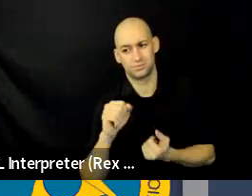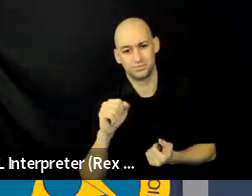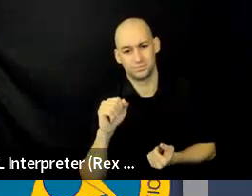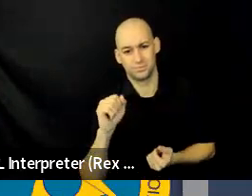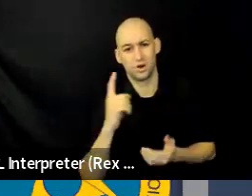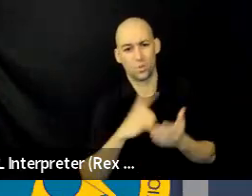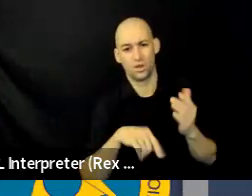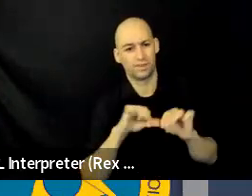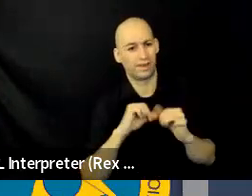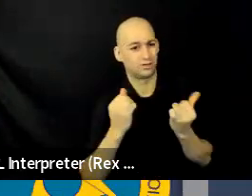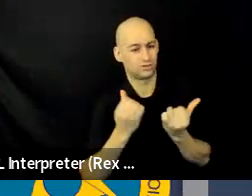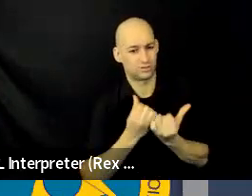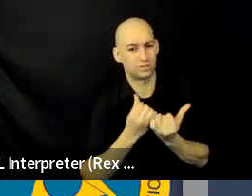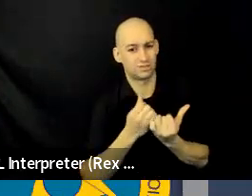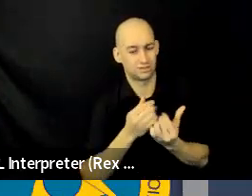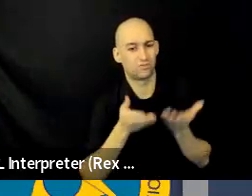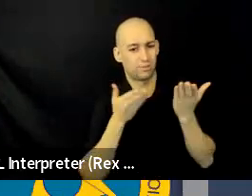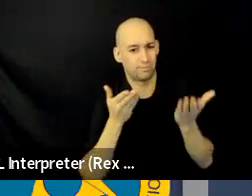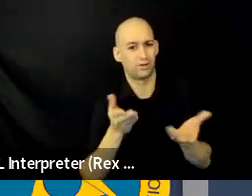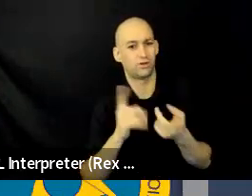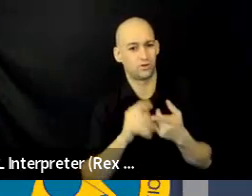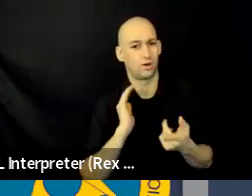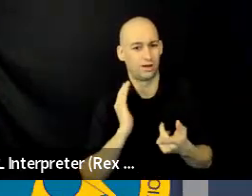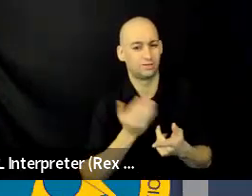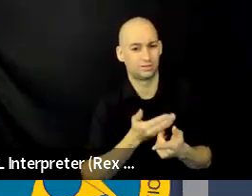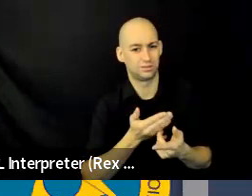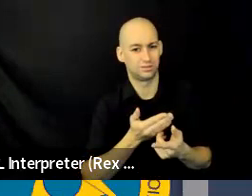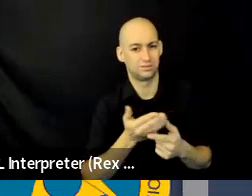what the agencies are recommending to us.